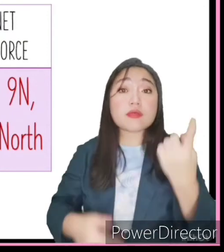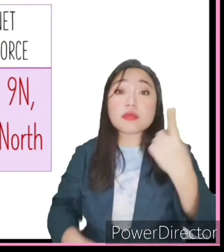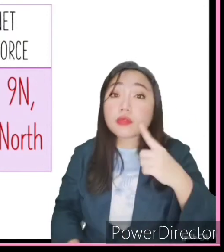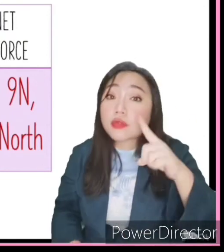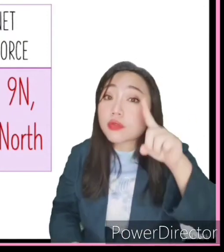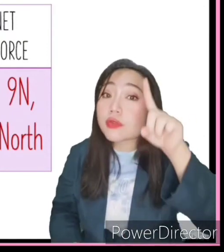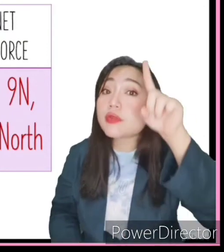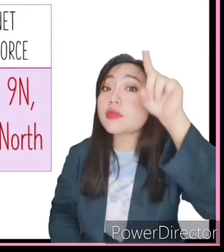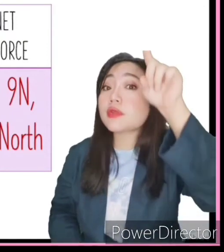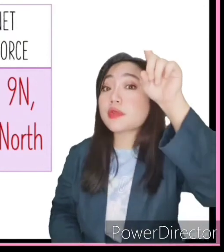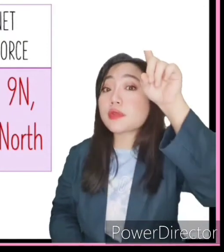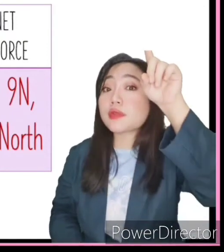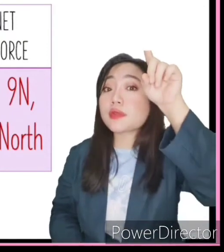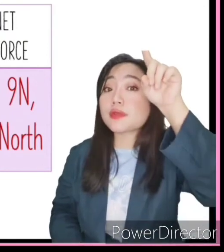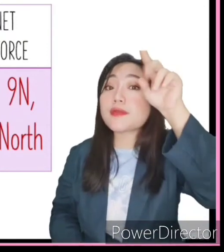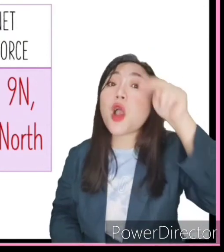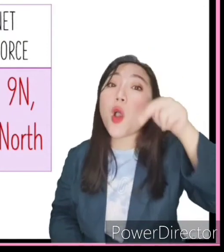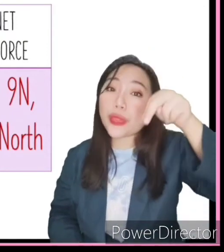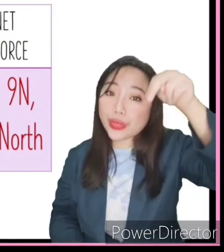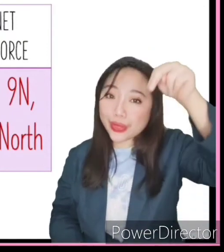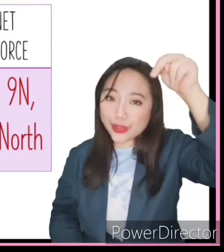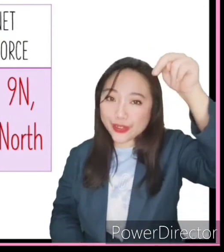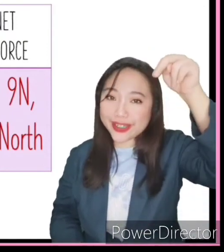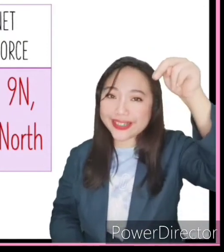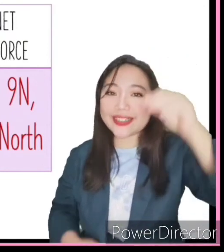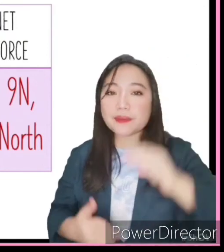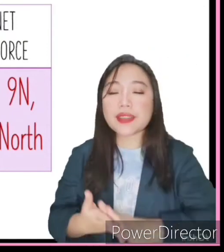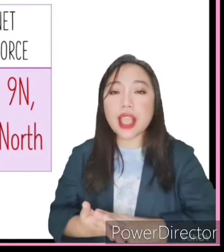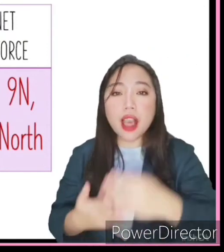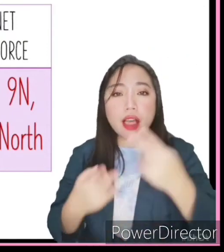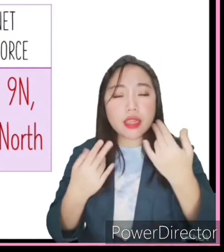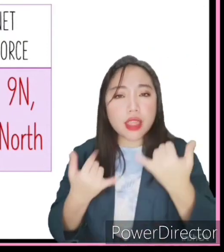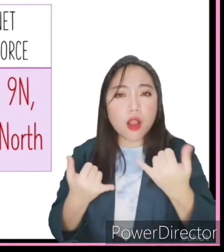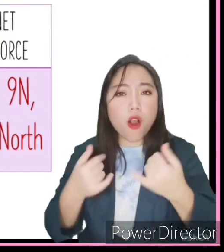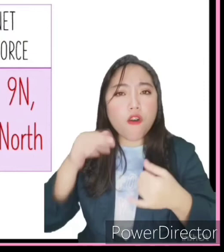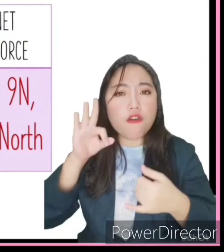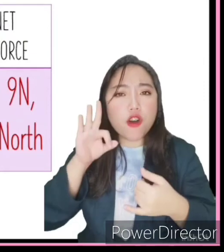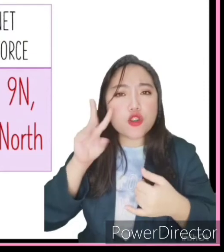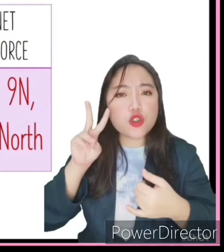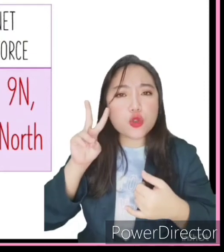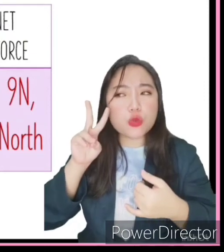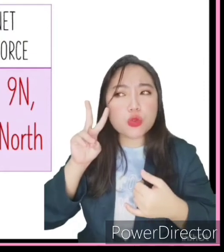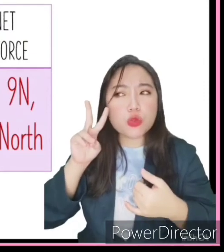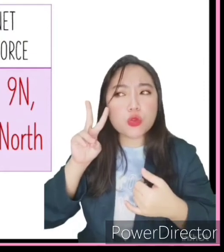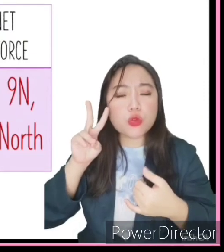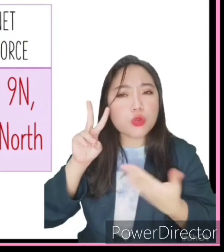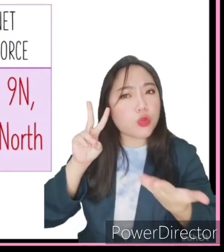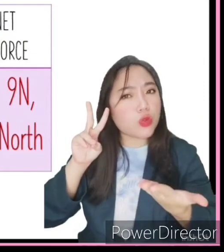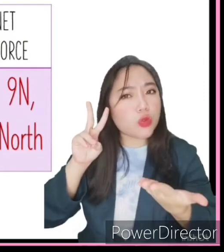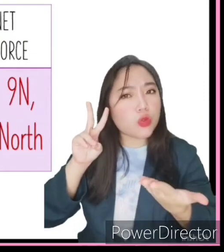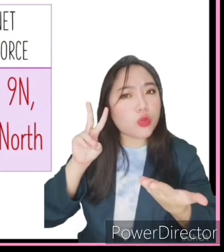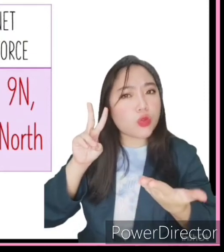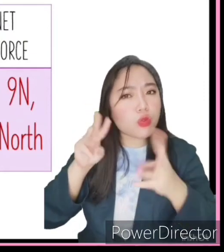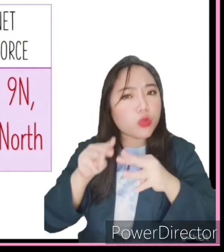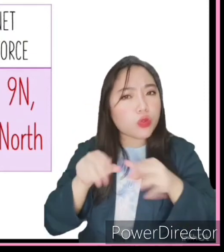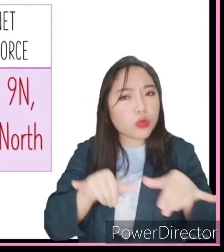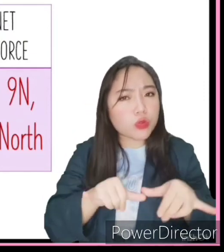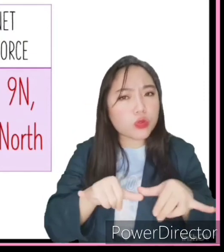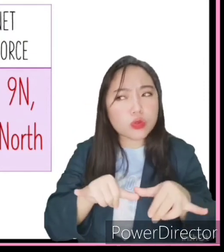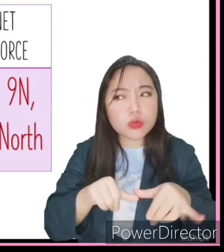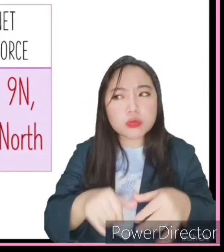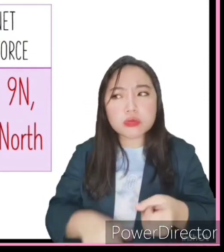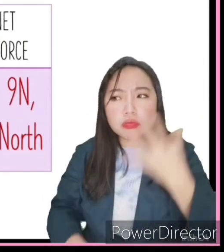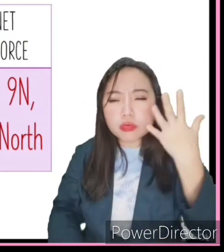up north. Now for force 2, what is the magnitude?